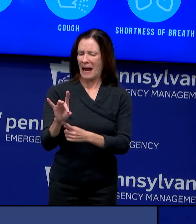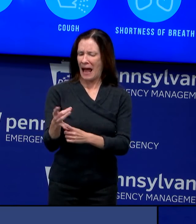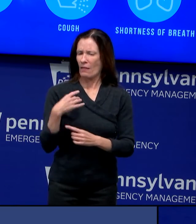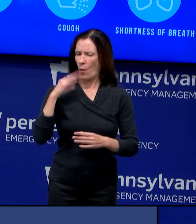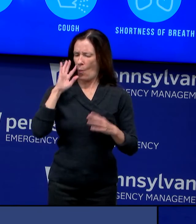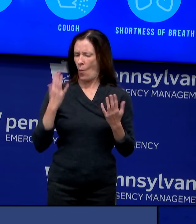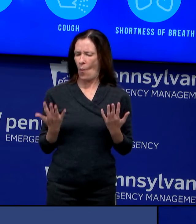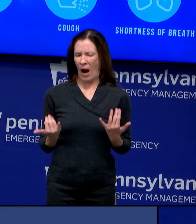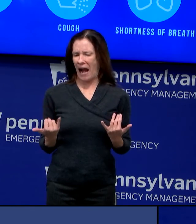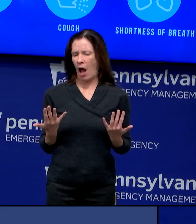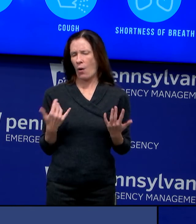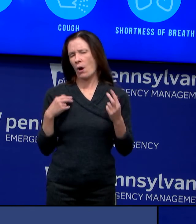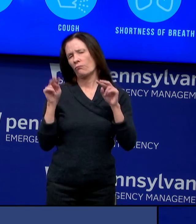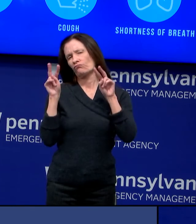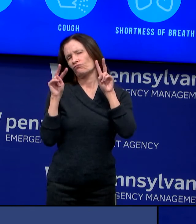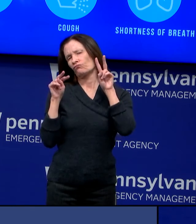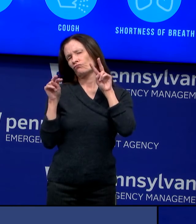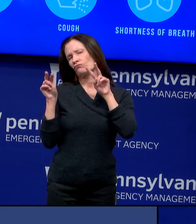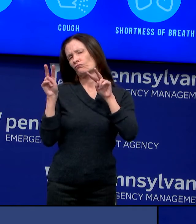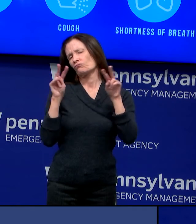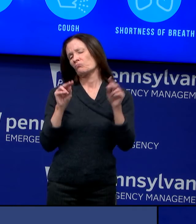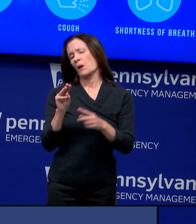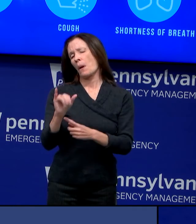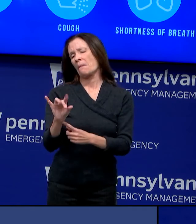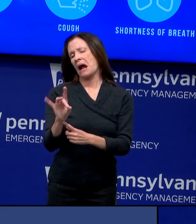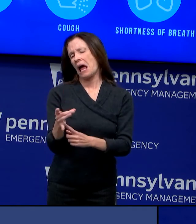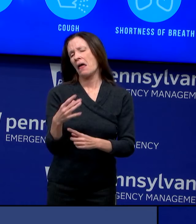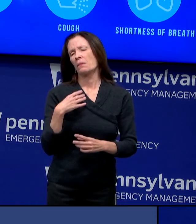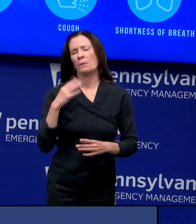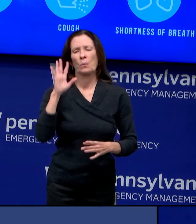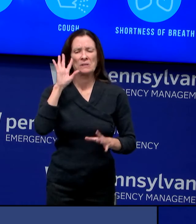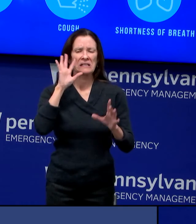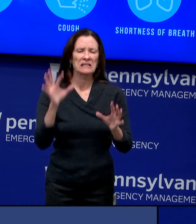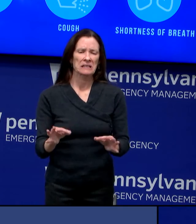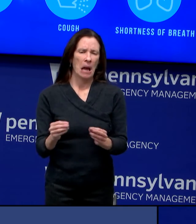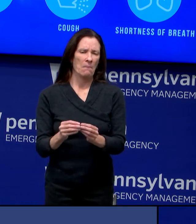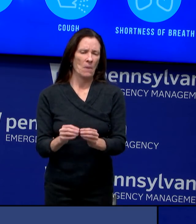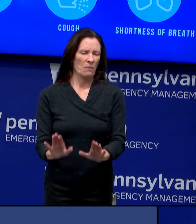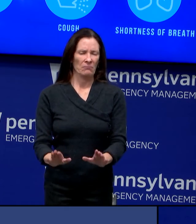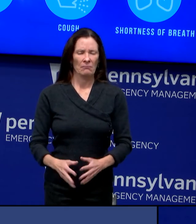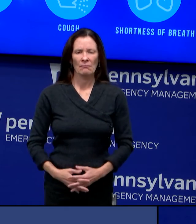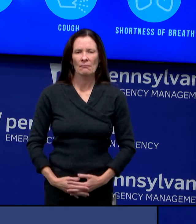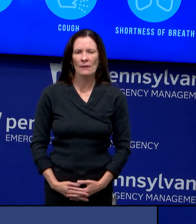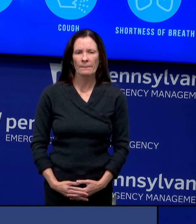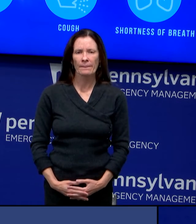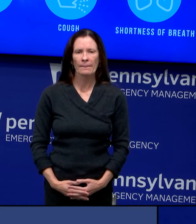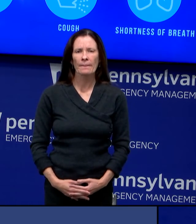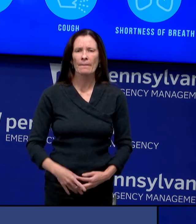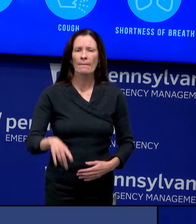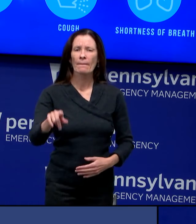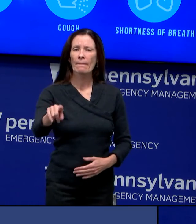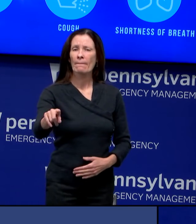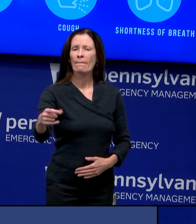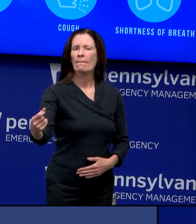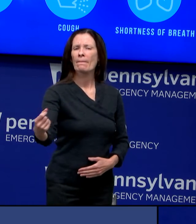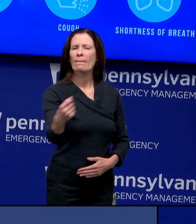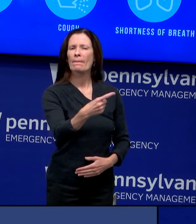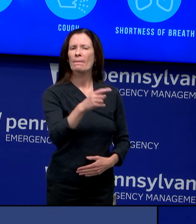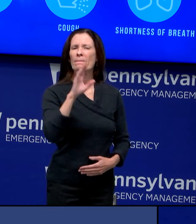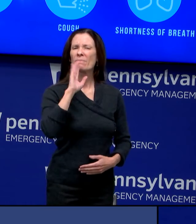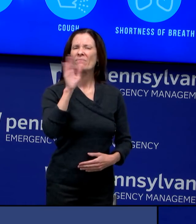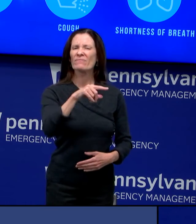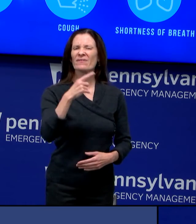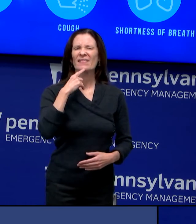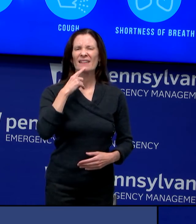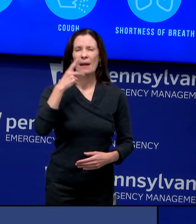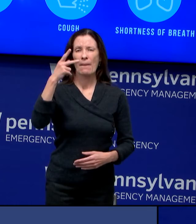From the Tribune Review, you've been providing numbers regarding ventilator availability across the state. Where does Pennsylvania stand on